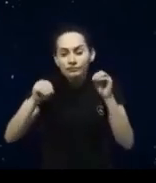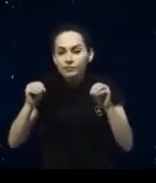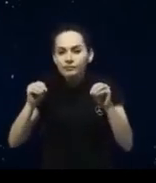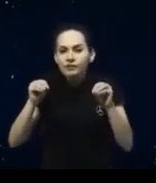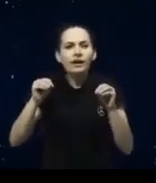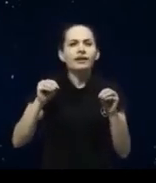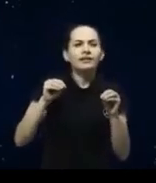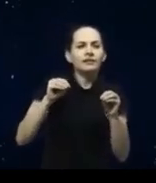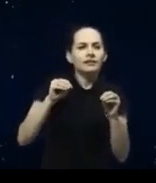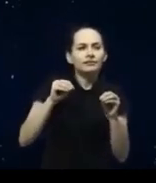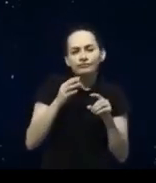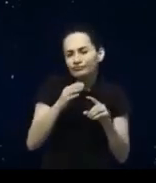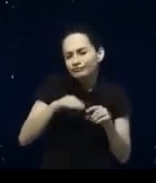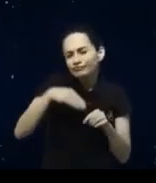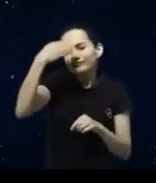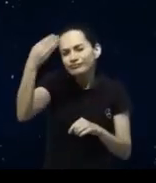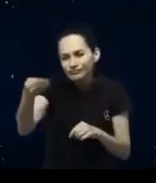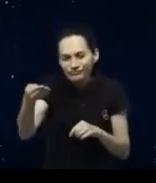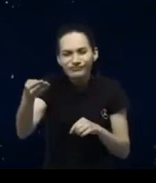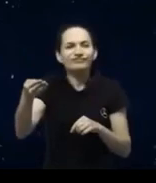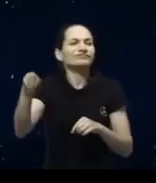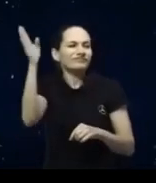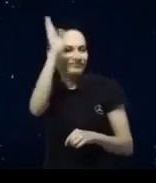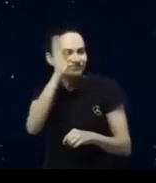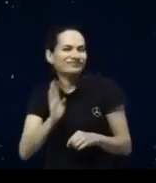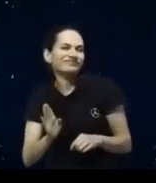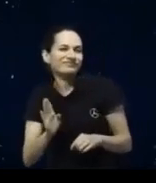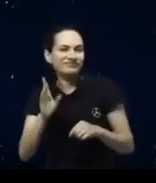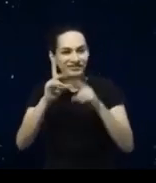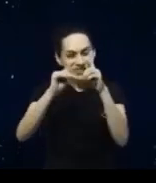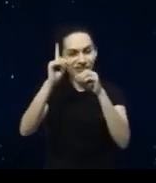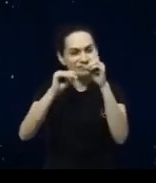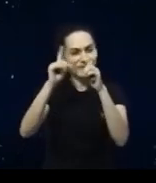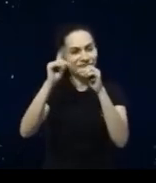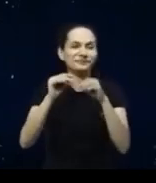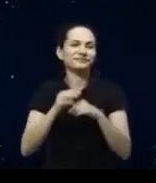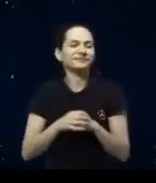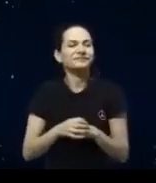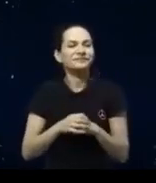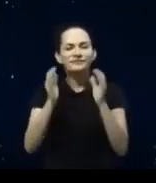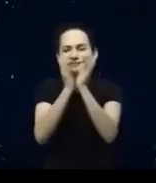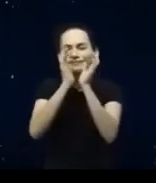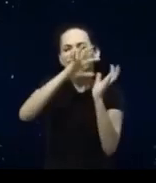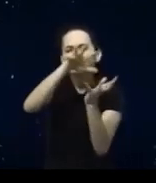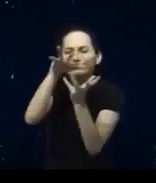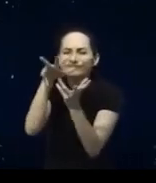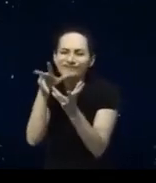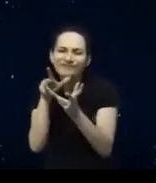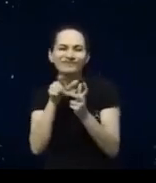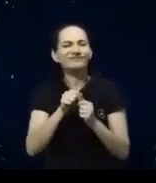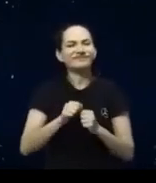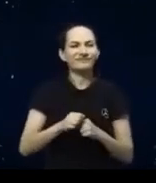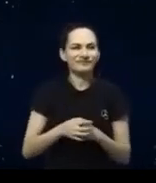important international operations of the Daimler and Mercedes-Benz